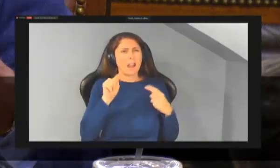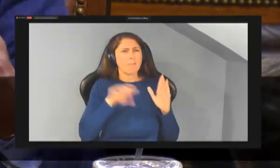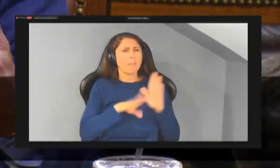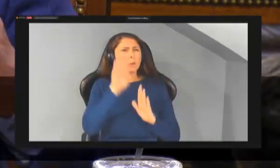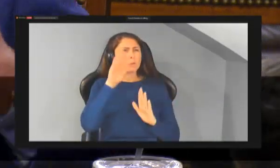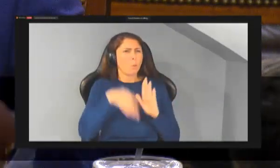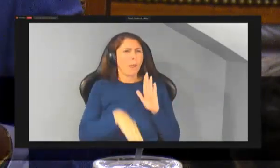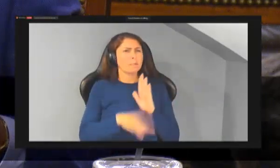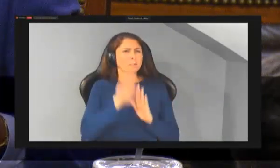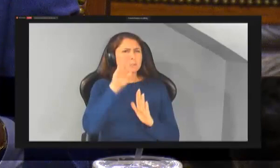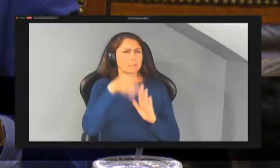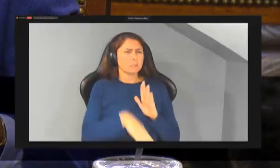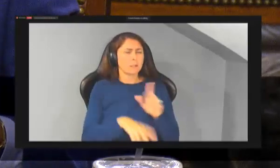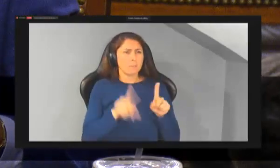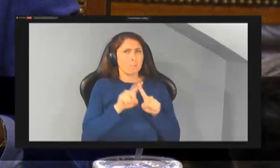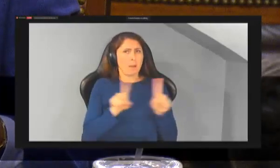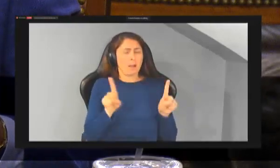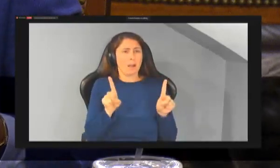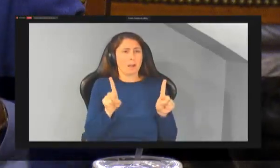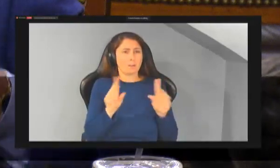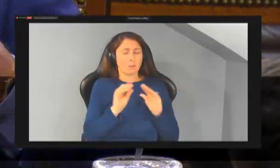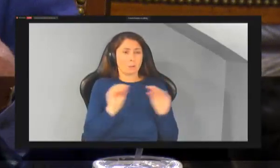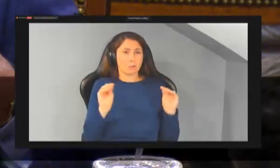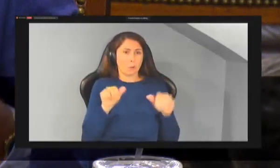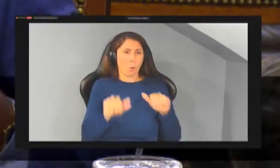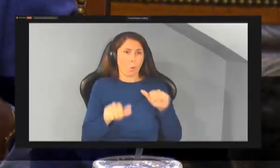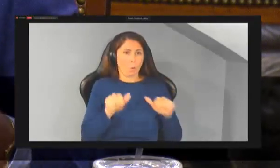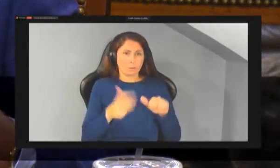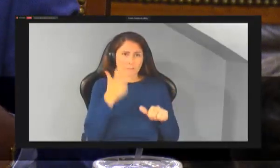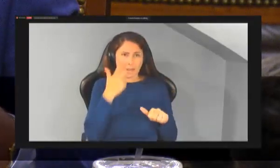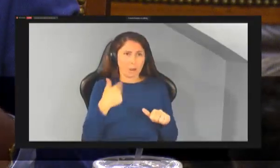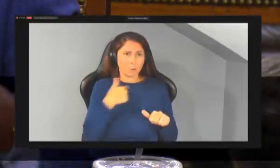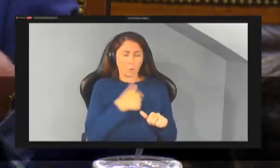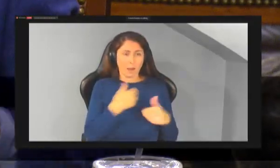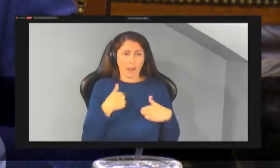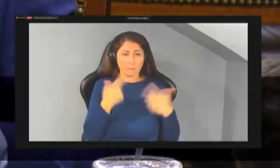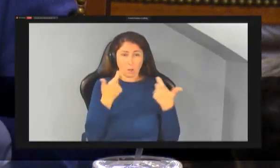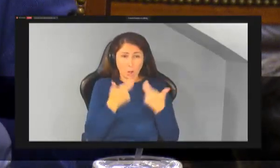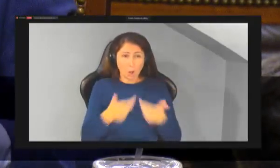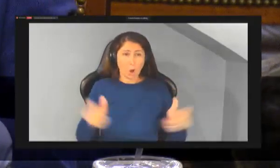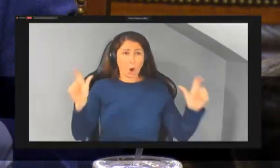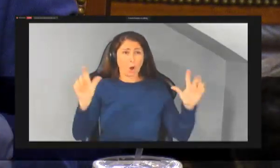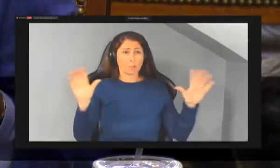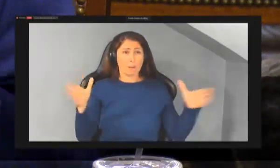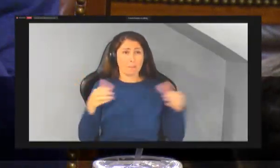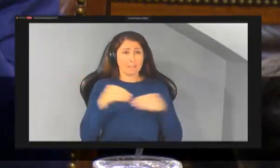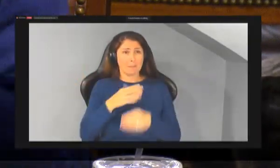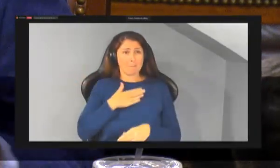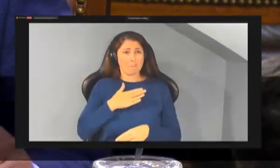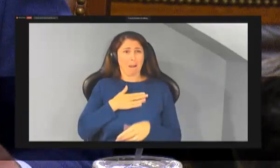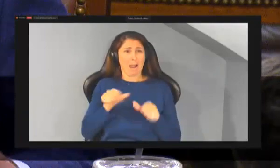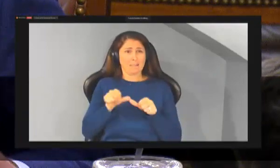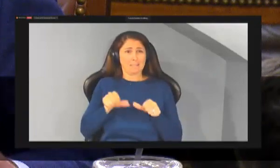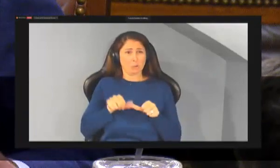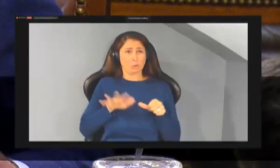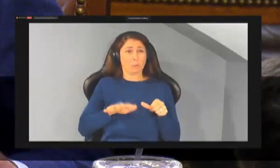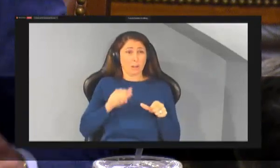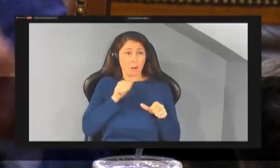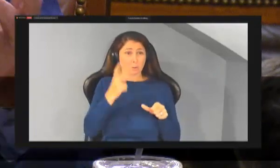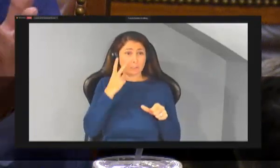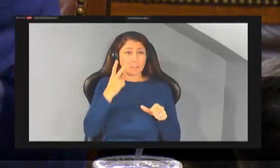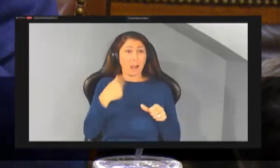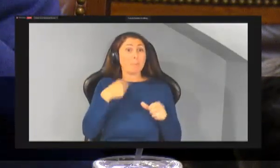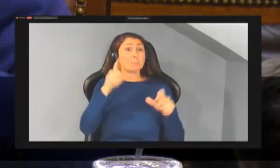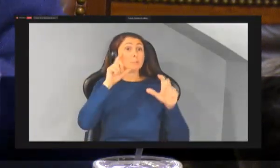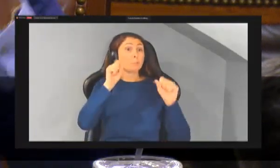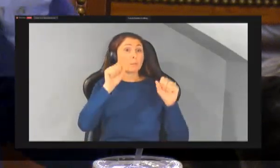But there's no doubt about it. We have a large population in my district, I will tell you. I'm surprised we don't see them downtown, honestly. I